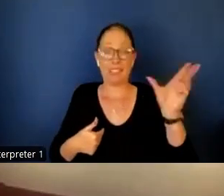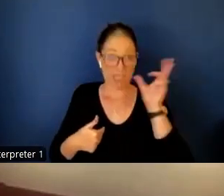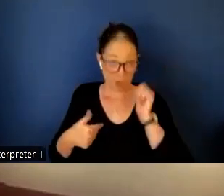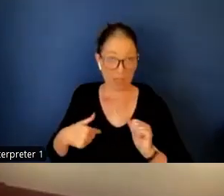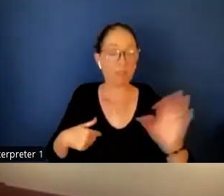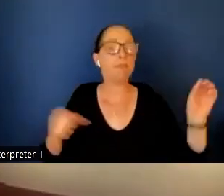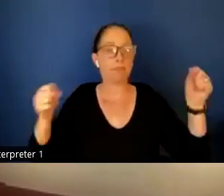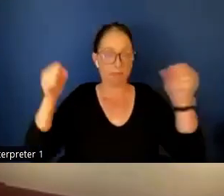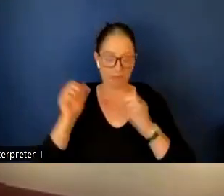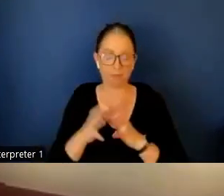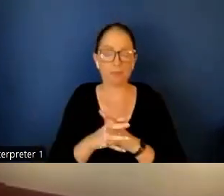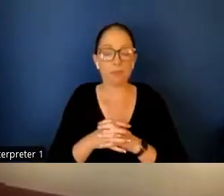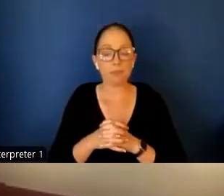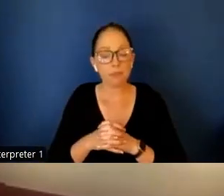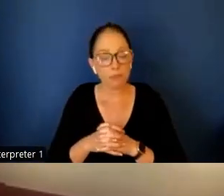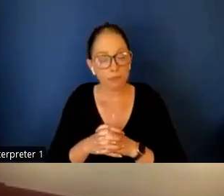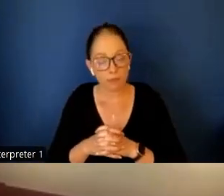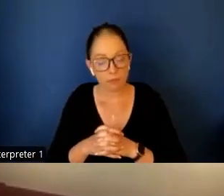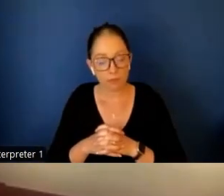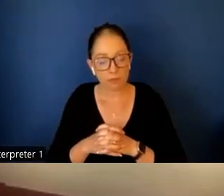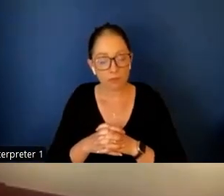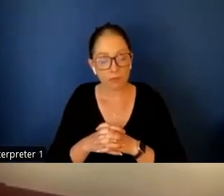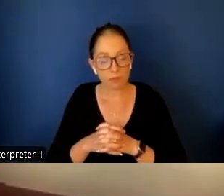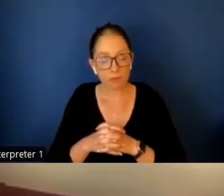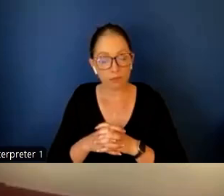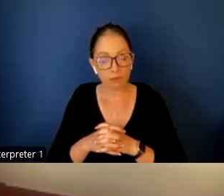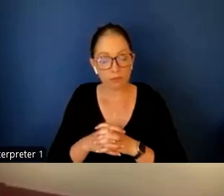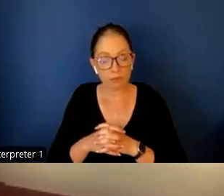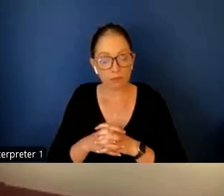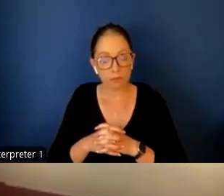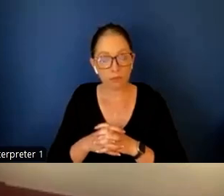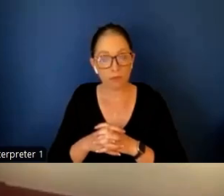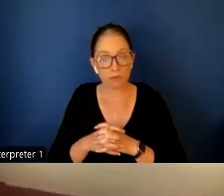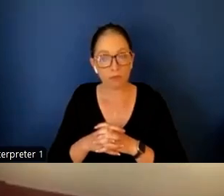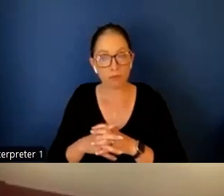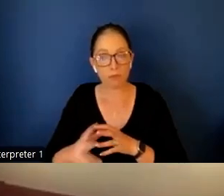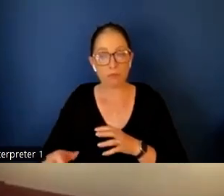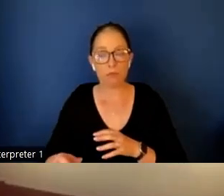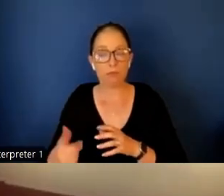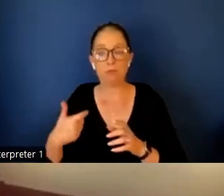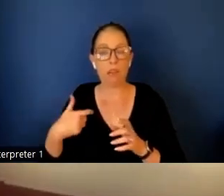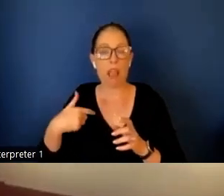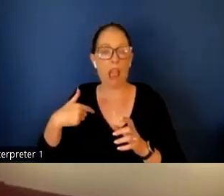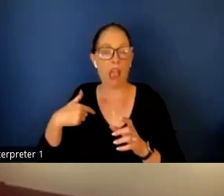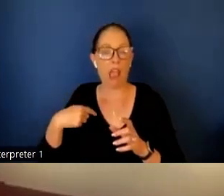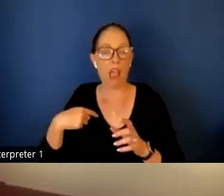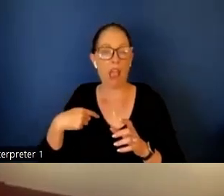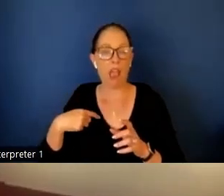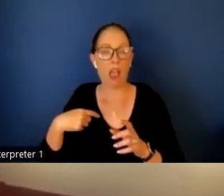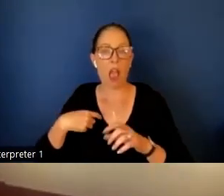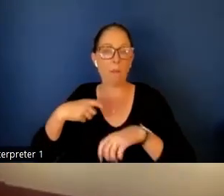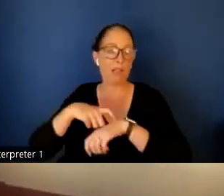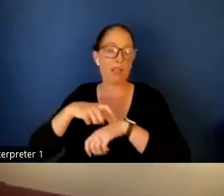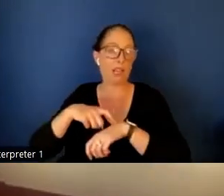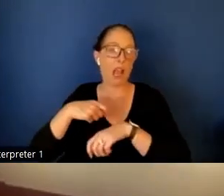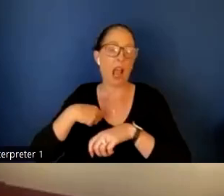Yes. So when it came to I'm just gonna go because of time. I'm not